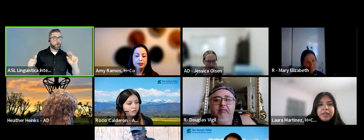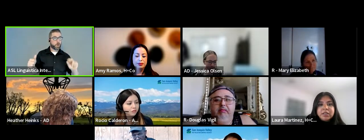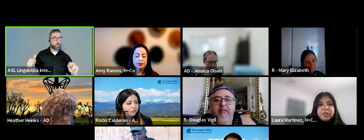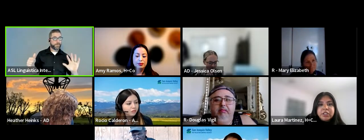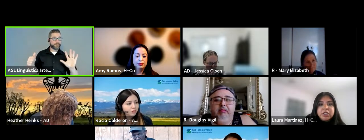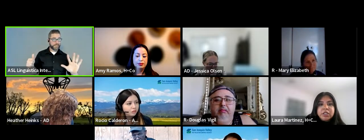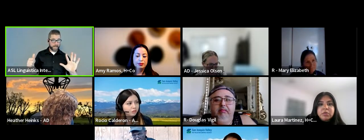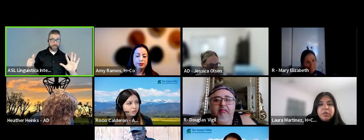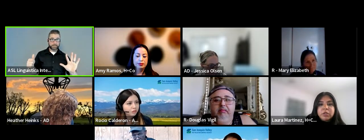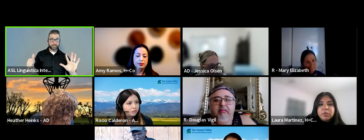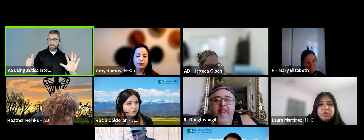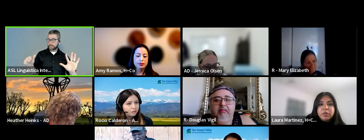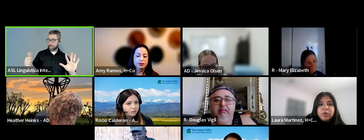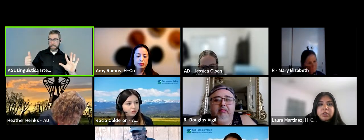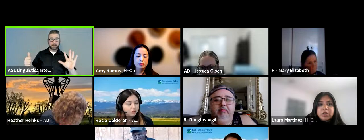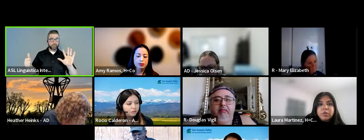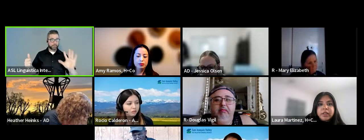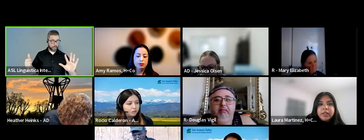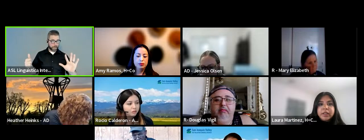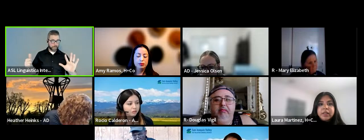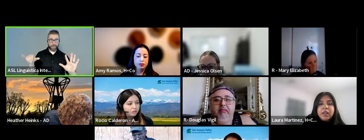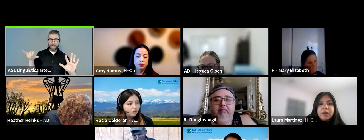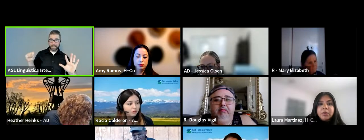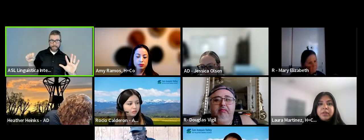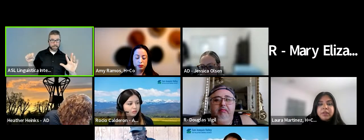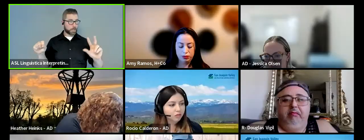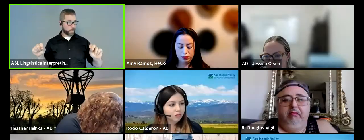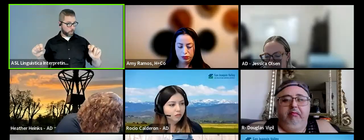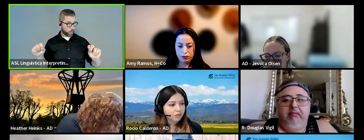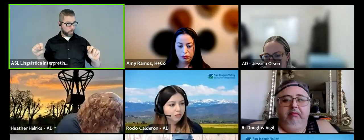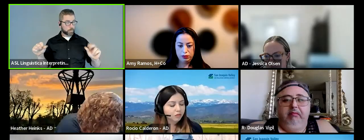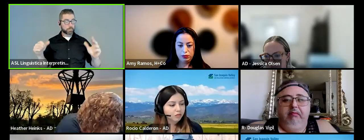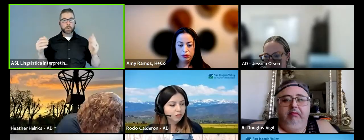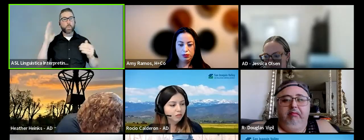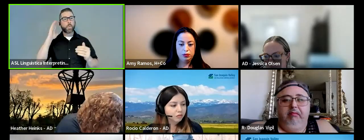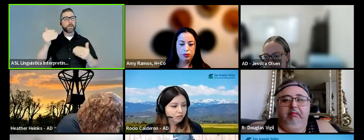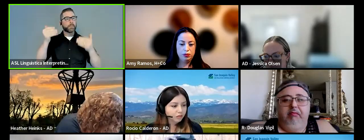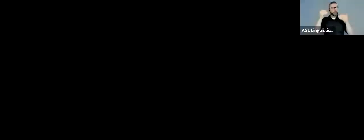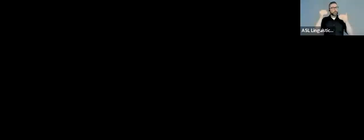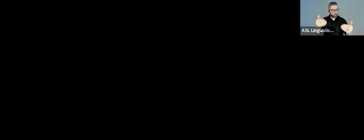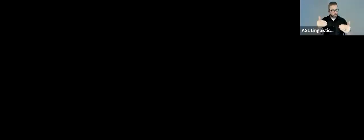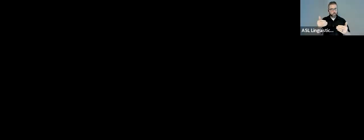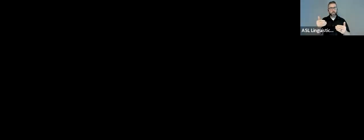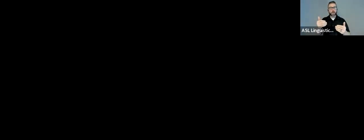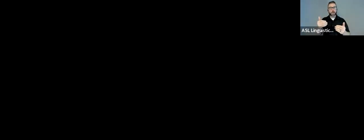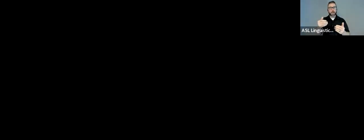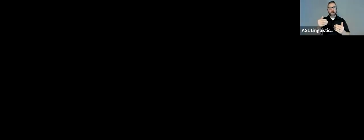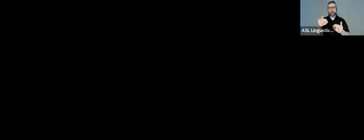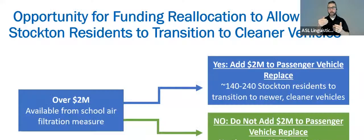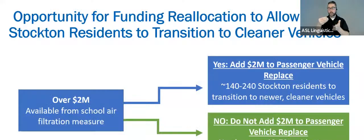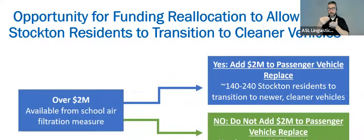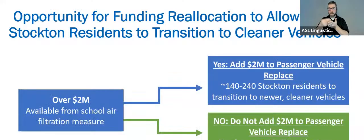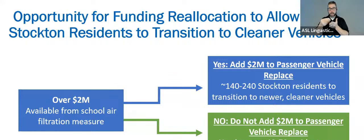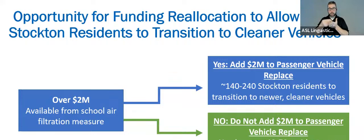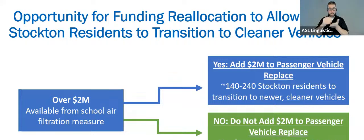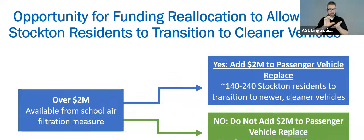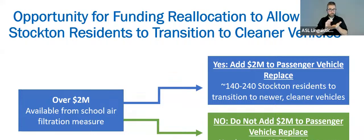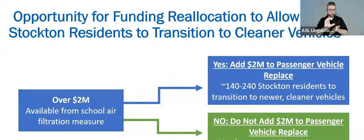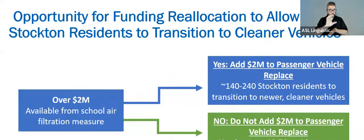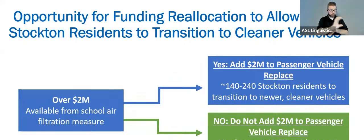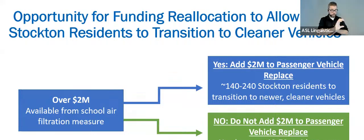as Amy has mentioned, we will move forward with moving the funds. And Jessica, I know you mentioned you have to